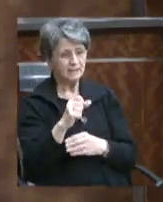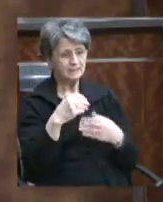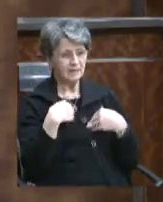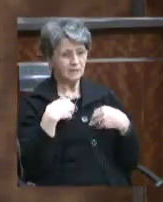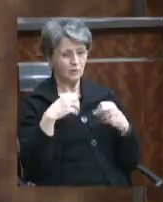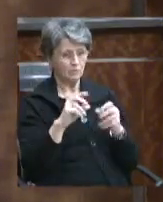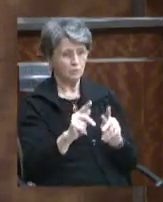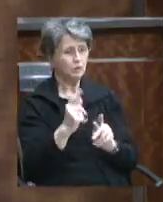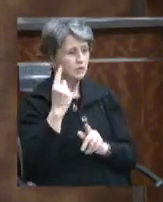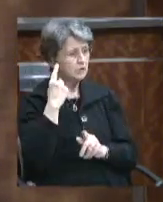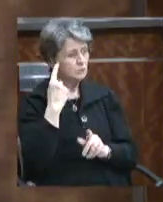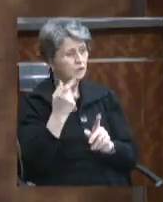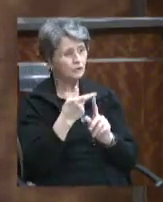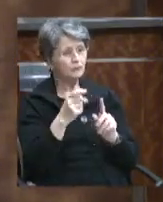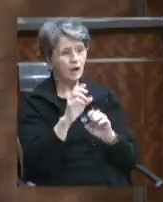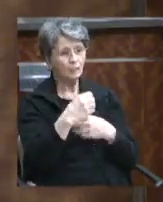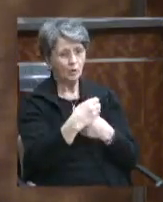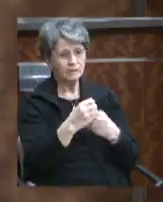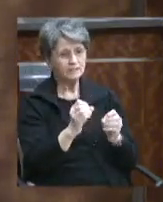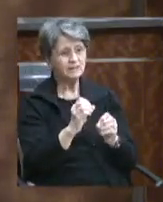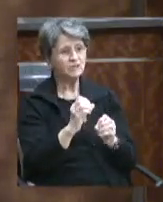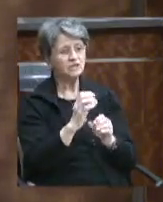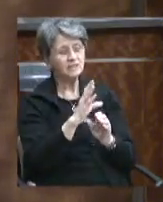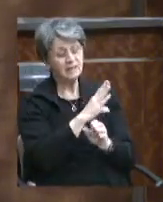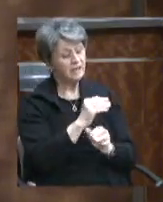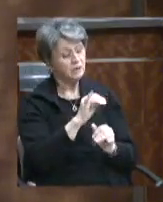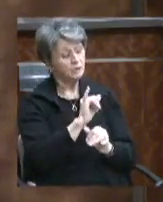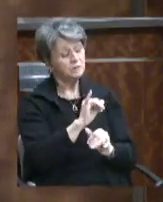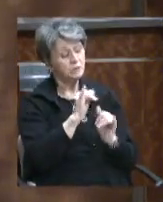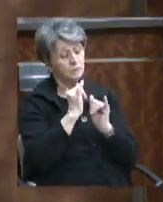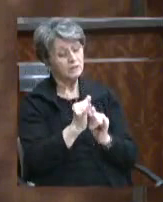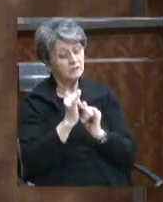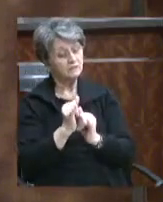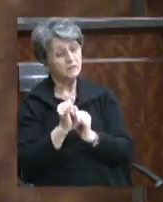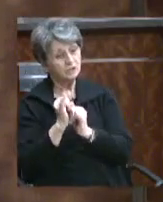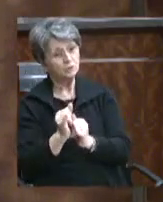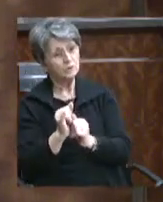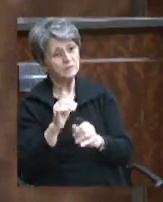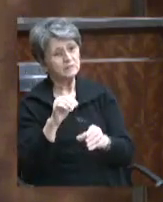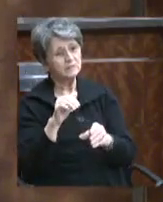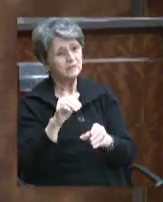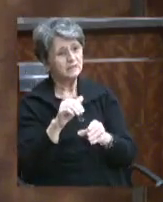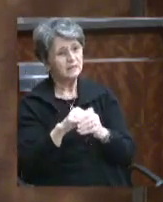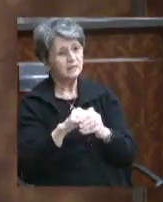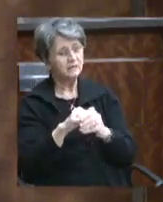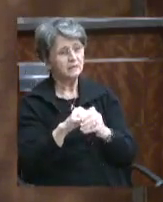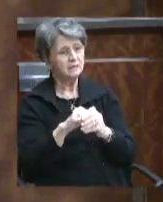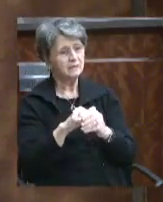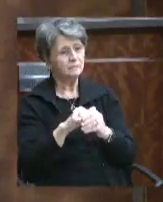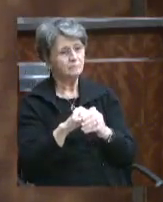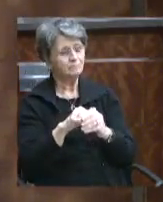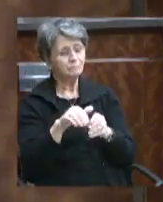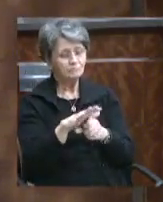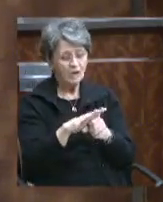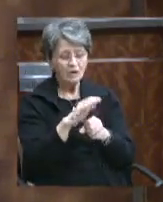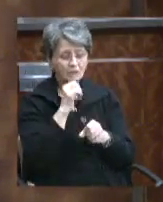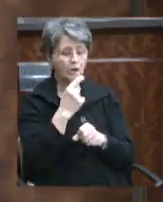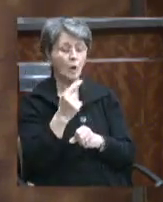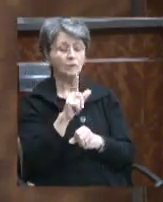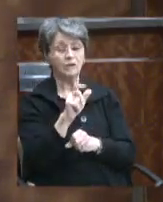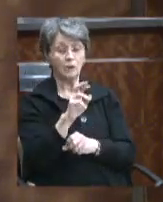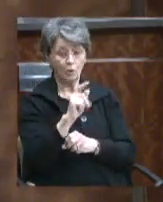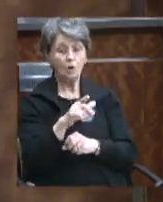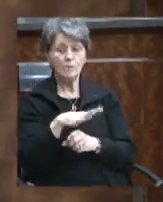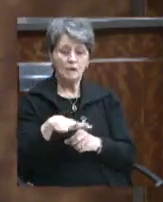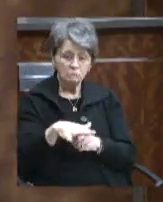hear from organizations and individuals in the, not just in the Laurel area, but obviously from around the